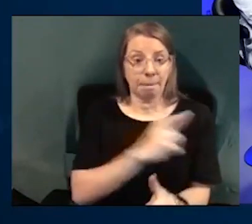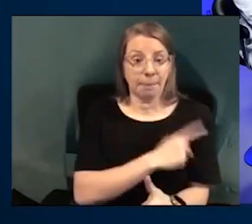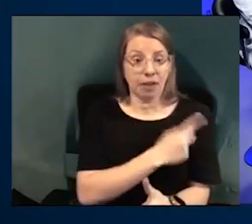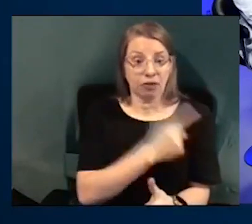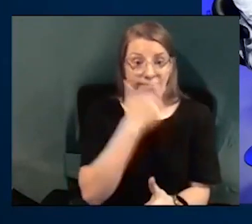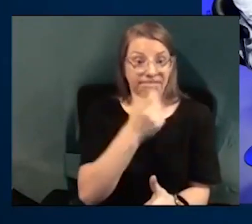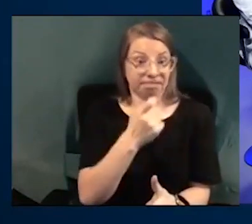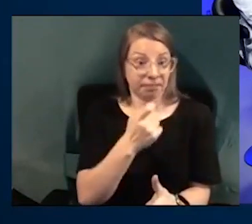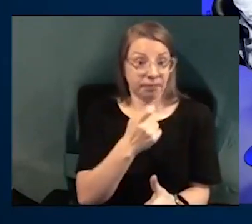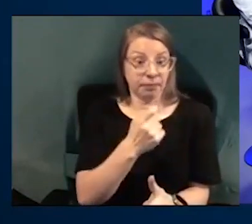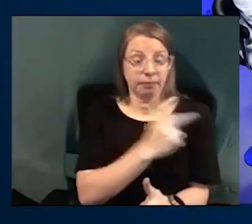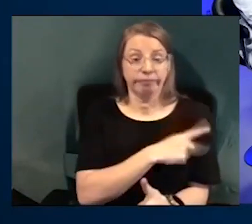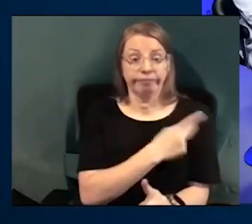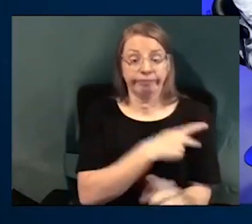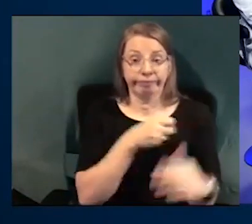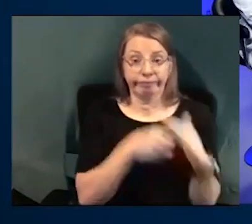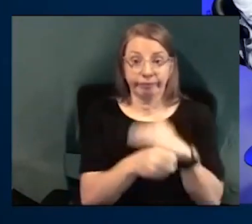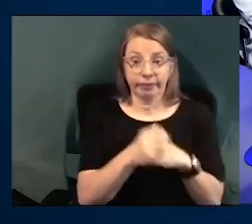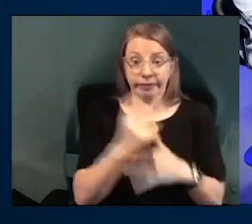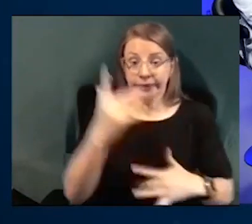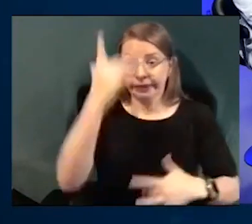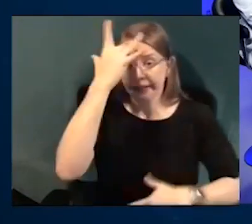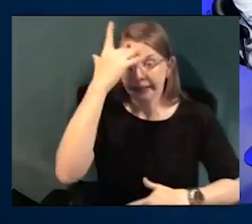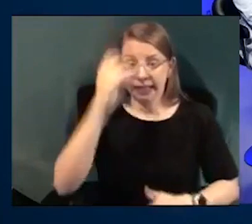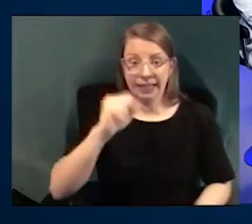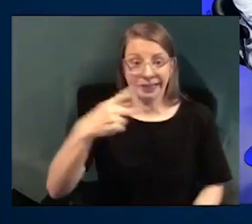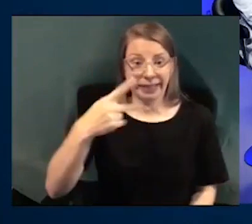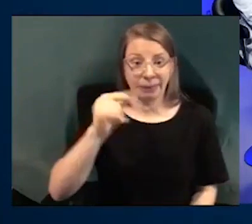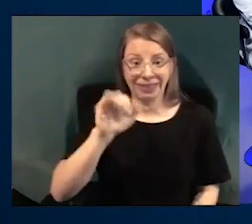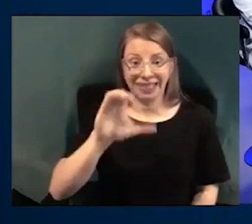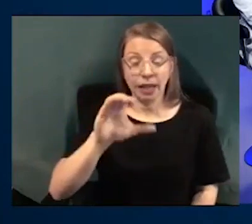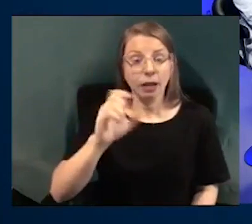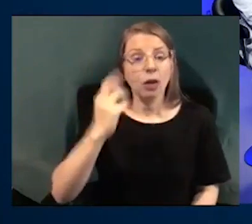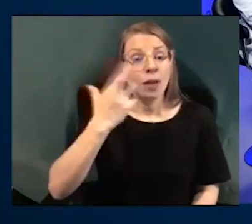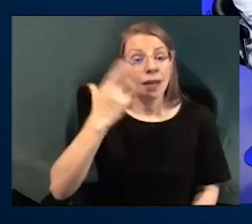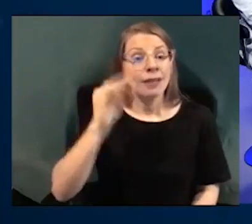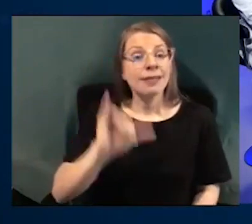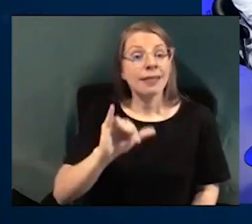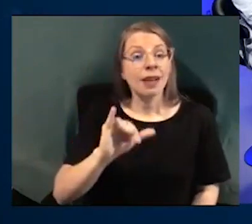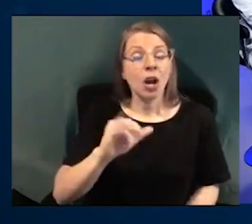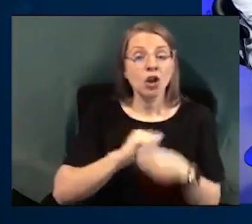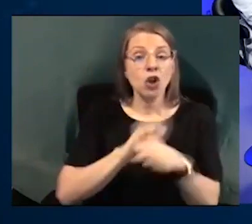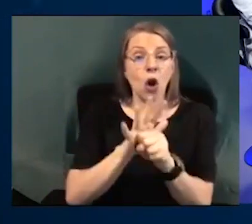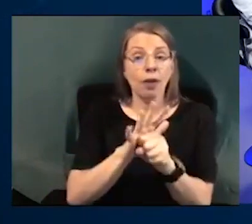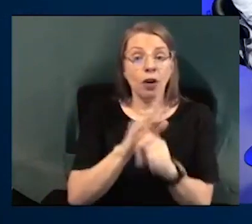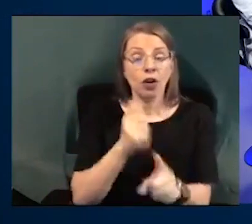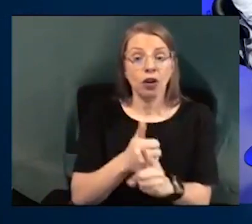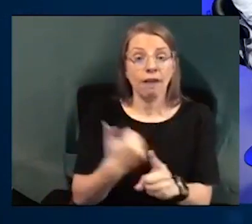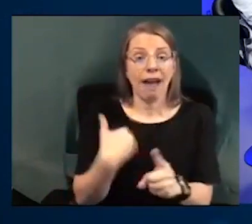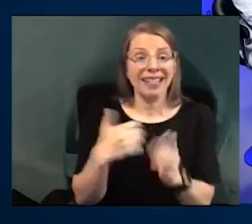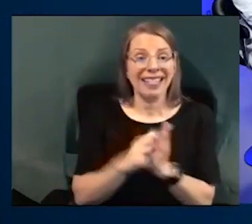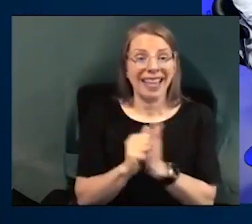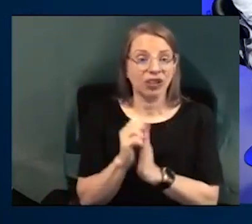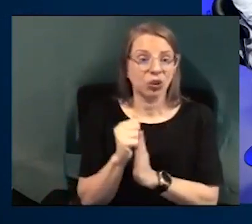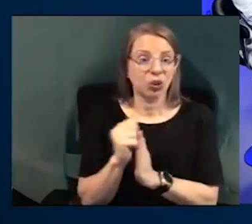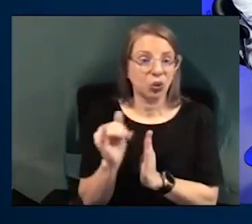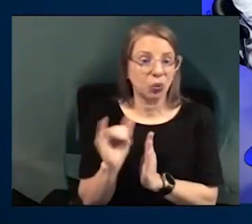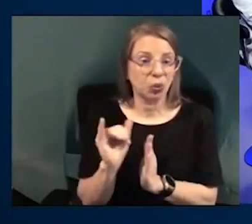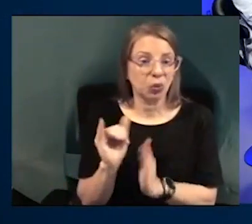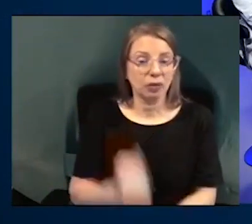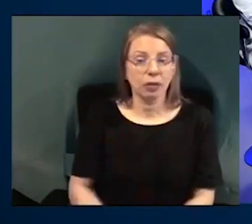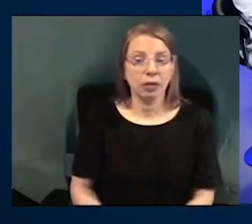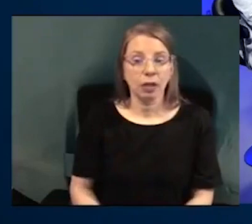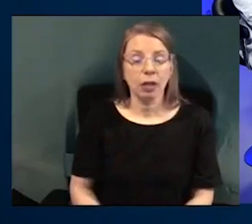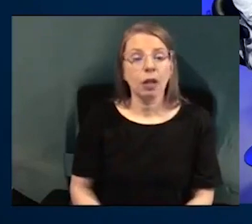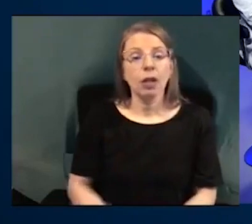very sick. They don't know why she's septic. They figure out it's COVID. Then they found out she had cancer. And we treated her for